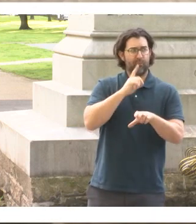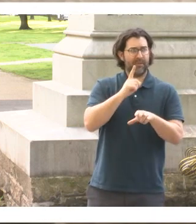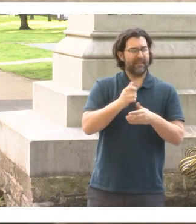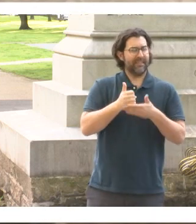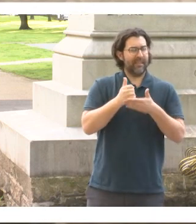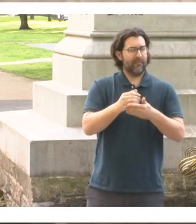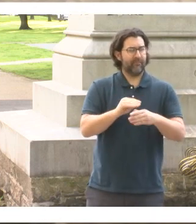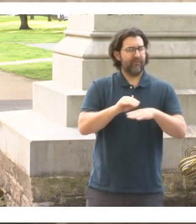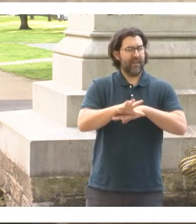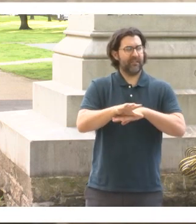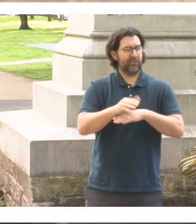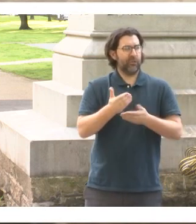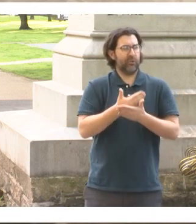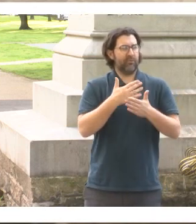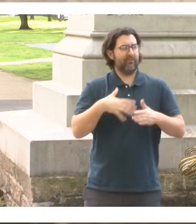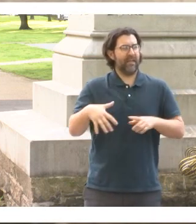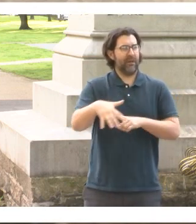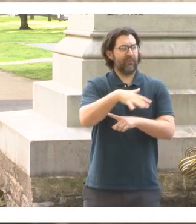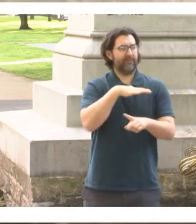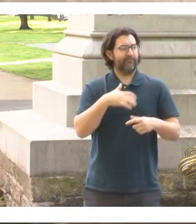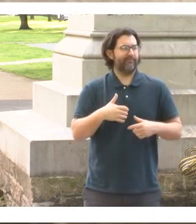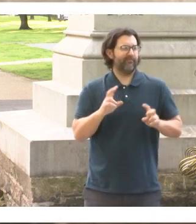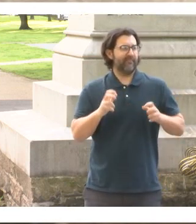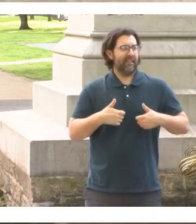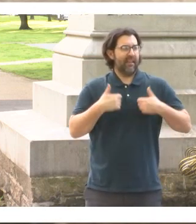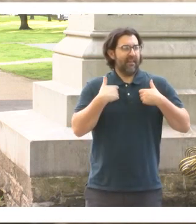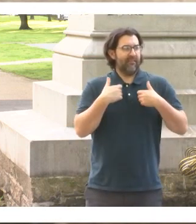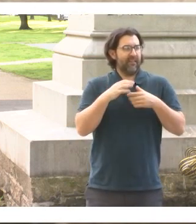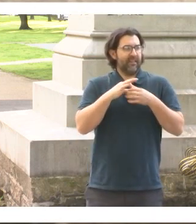new life into Pittsburgh's oldest